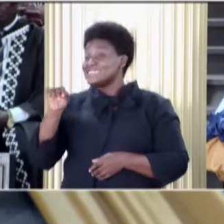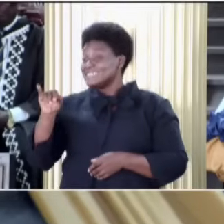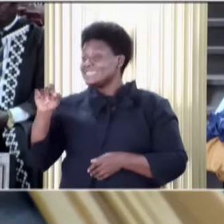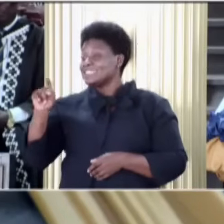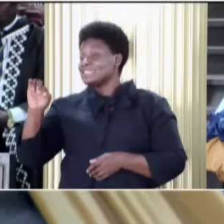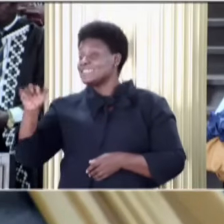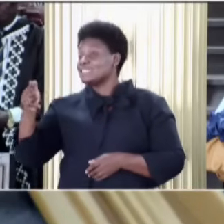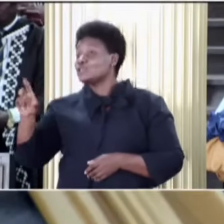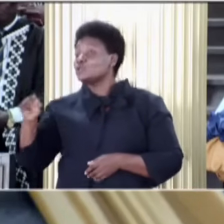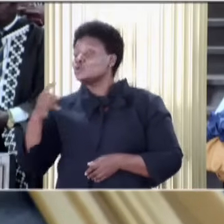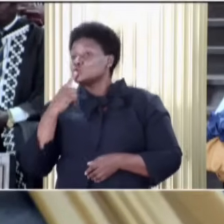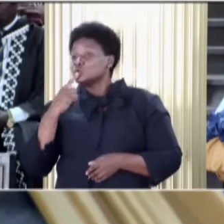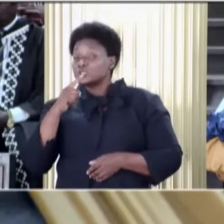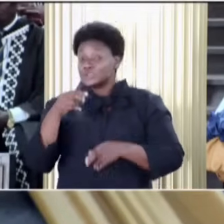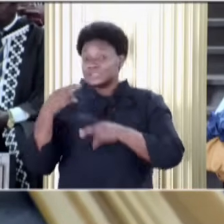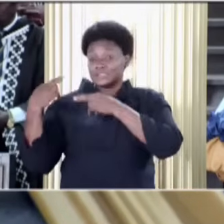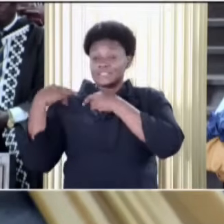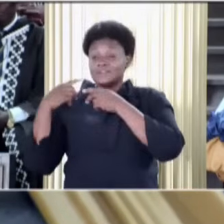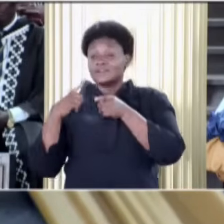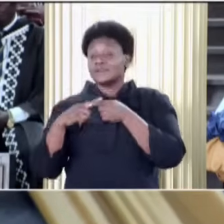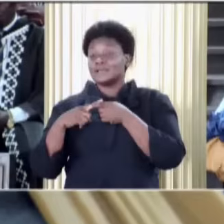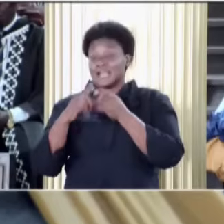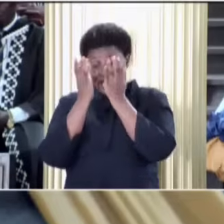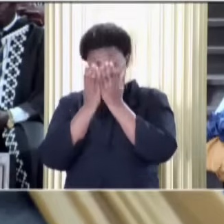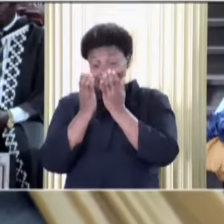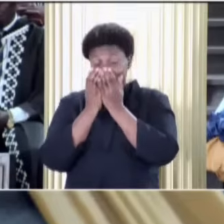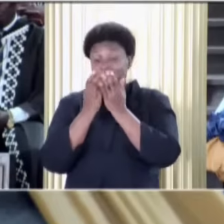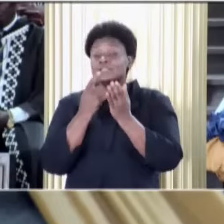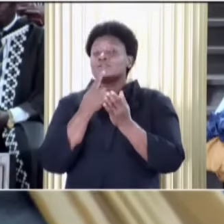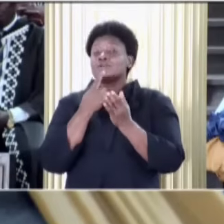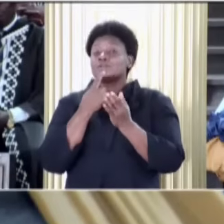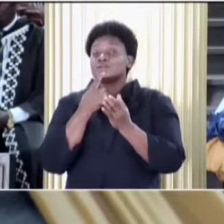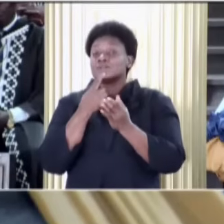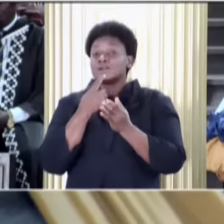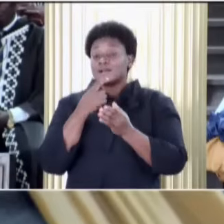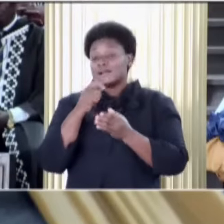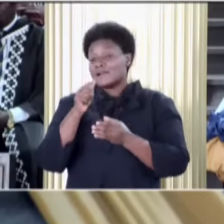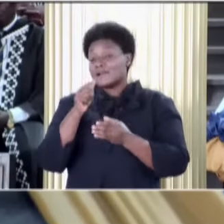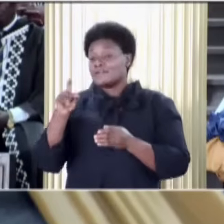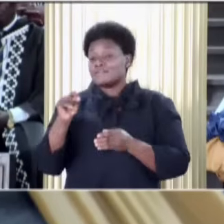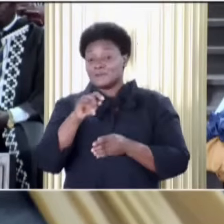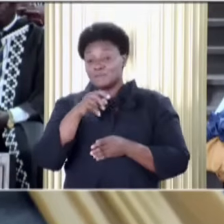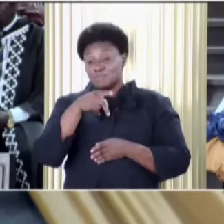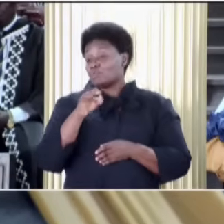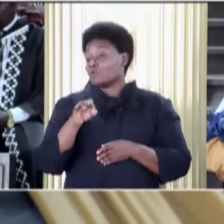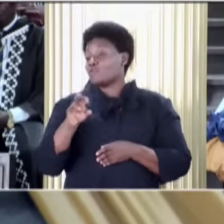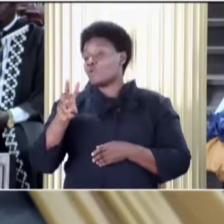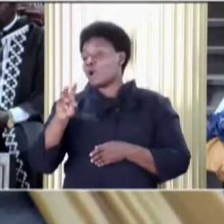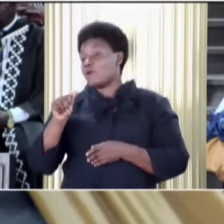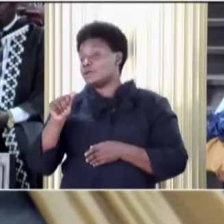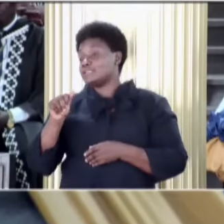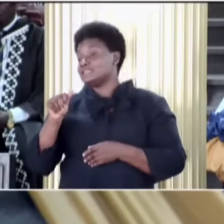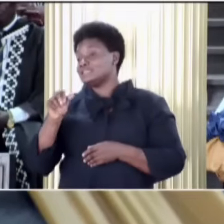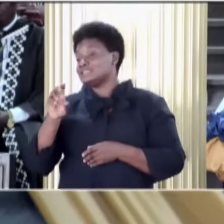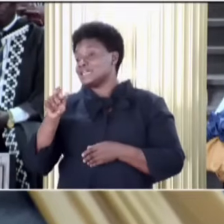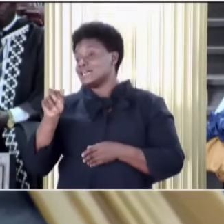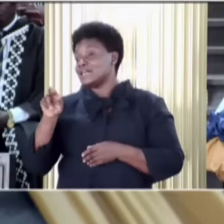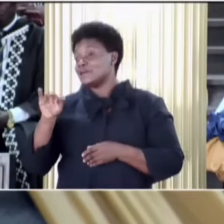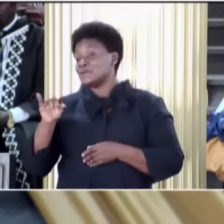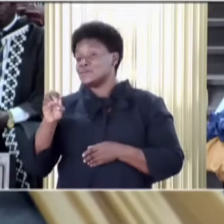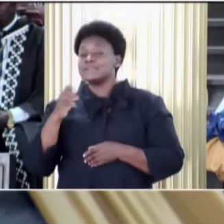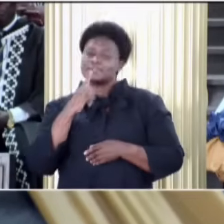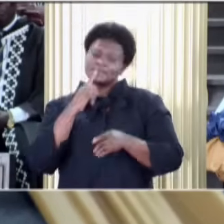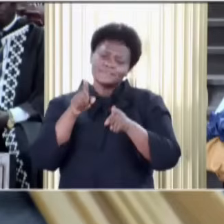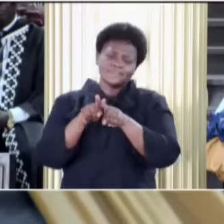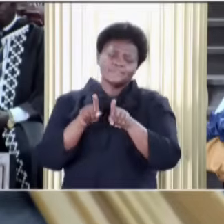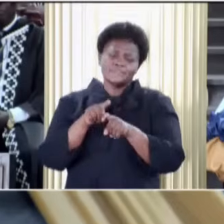in charge of Academic and Student Affairs, Professor Gordon A. Awandari, and Professor Emmanuel Ohine Afuakwa, a member